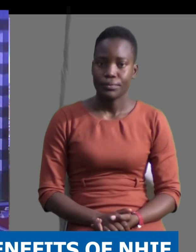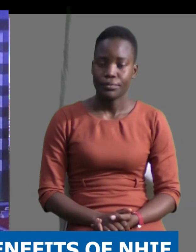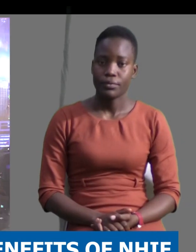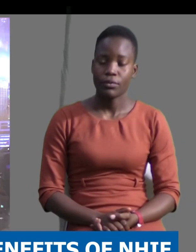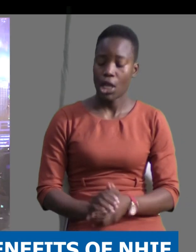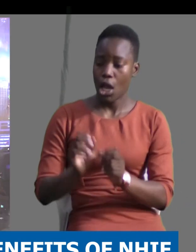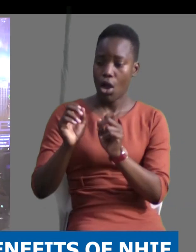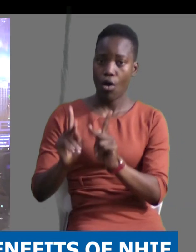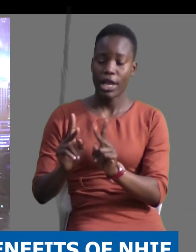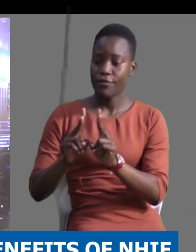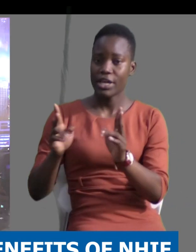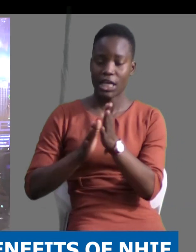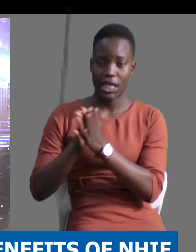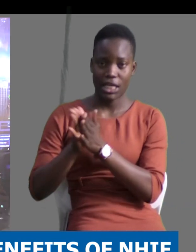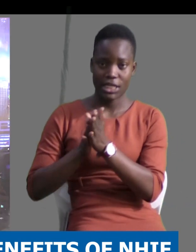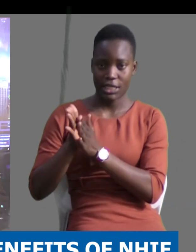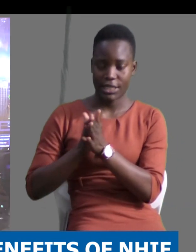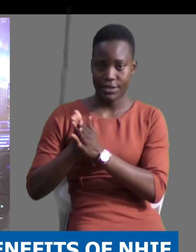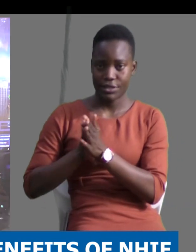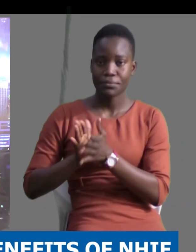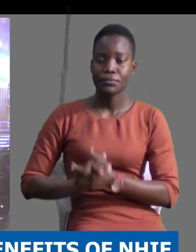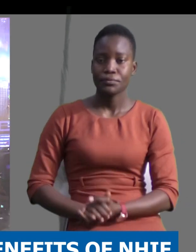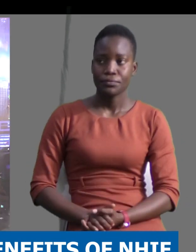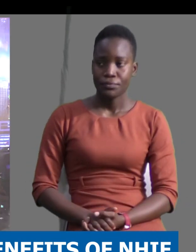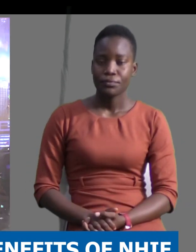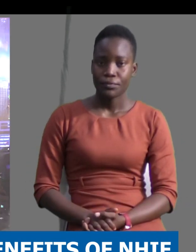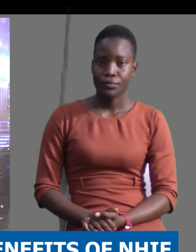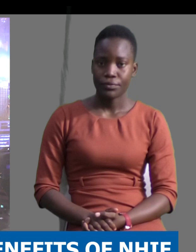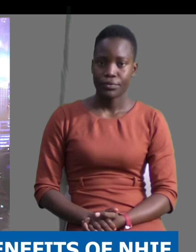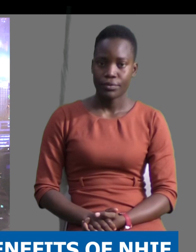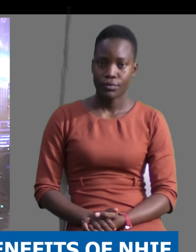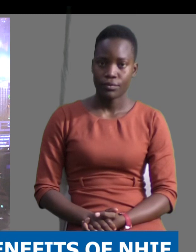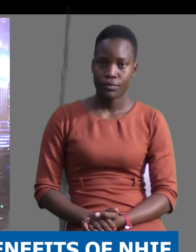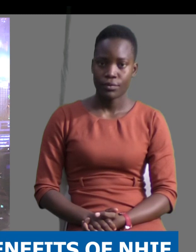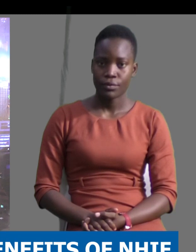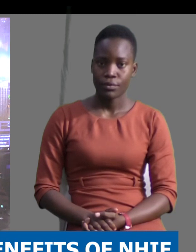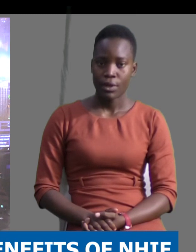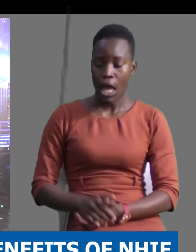verification purposes. Yes. All right. Very interesting there. Very interesting there. And